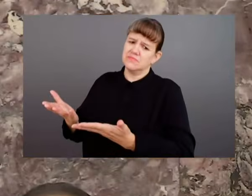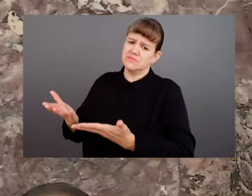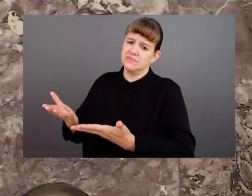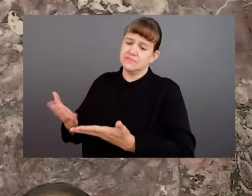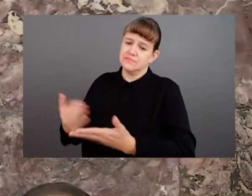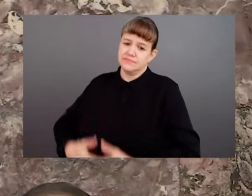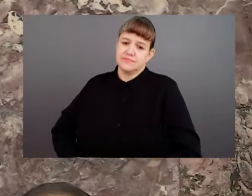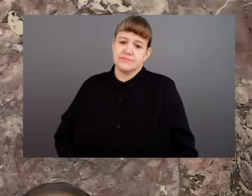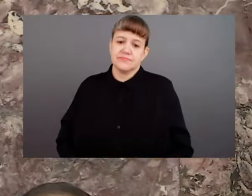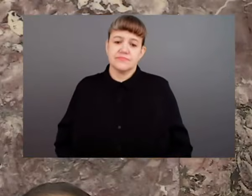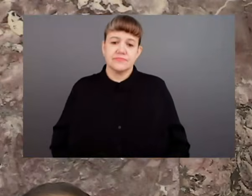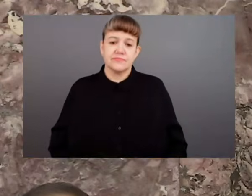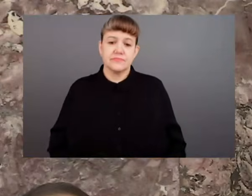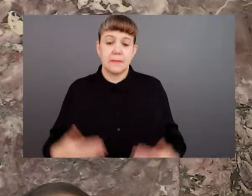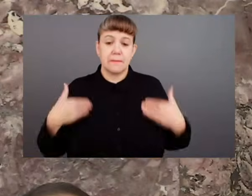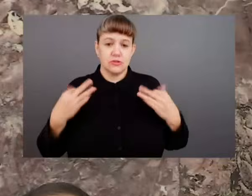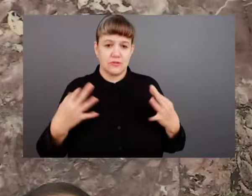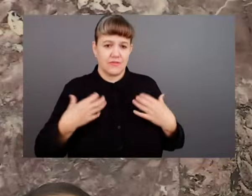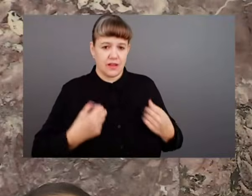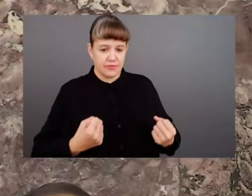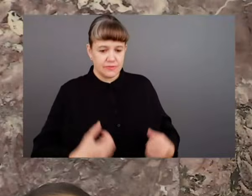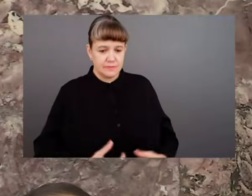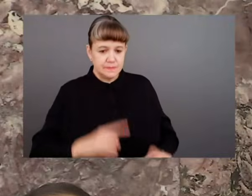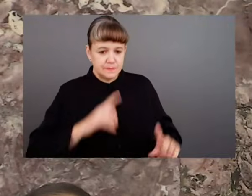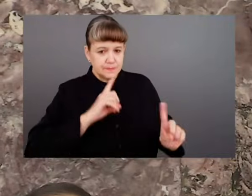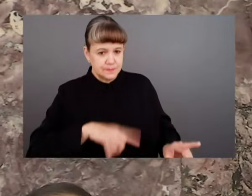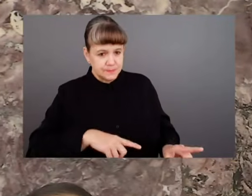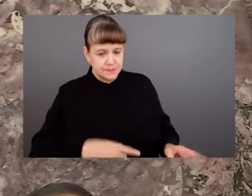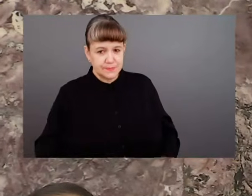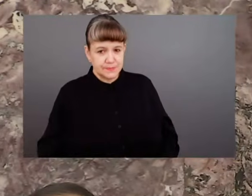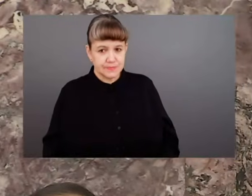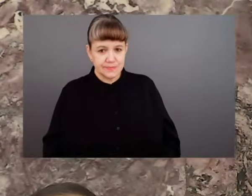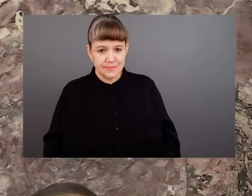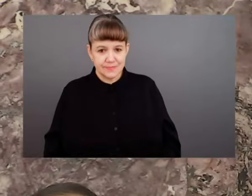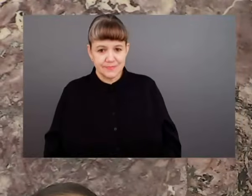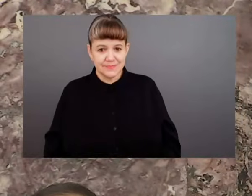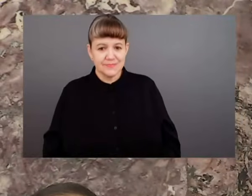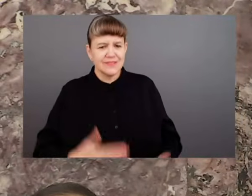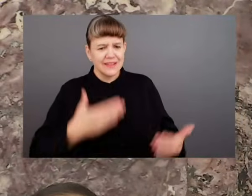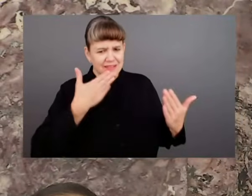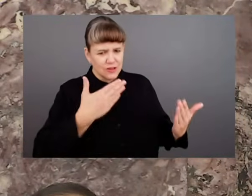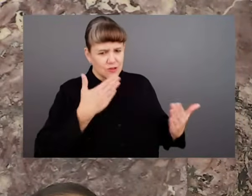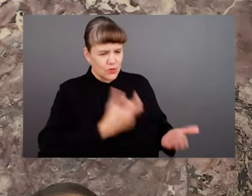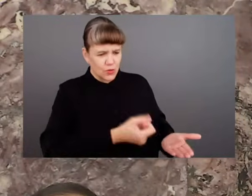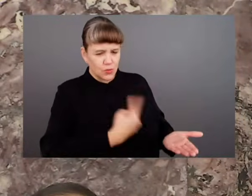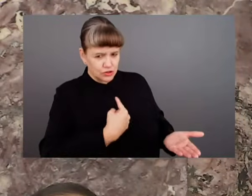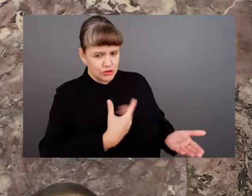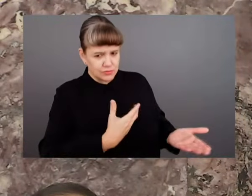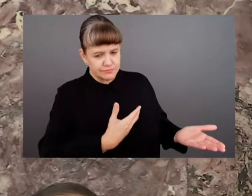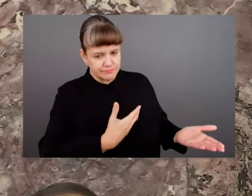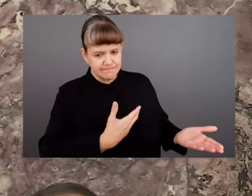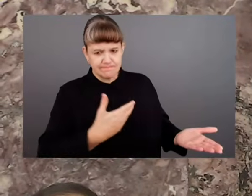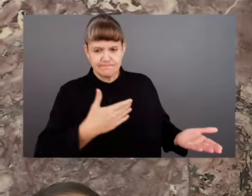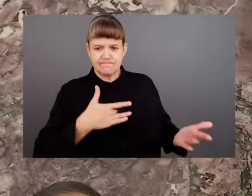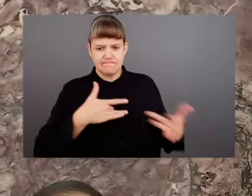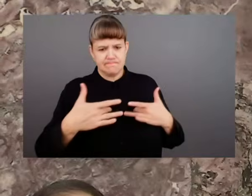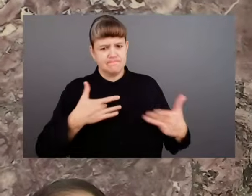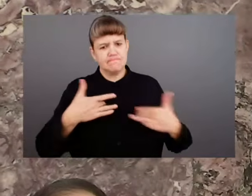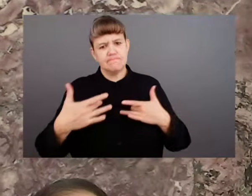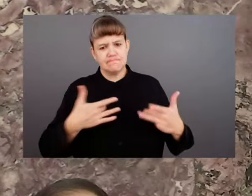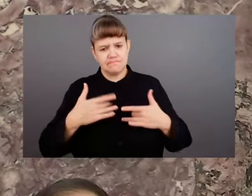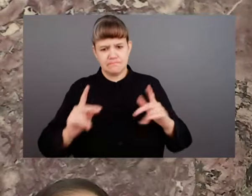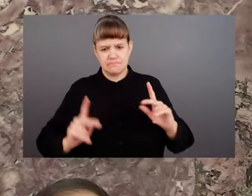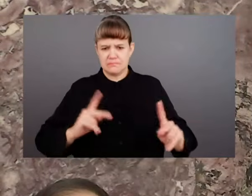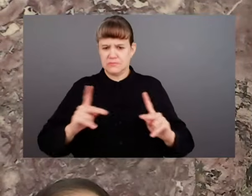Thank you so much, Honourable Speaker, and thank you again to the member for the question and for his deep concern about people who are experiencing substance use